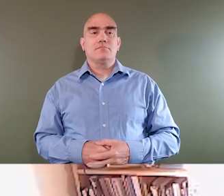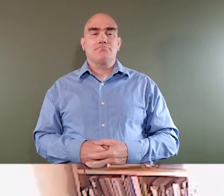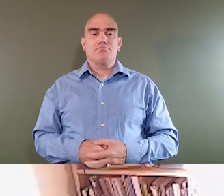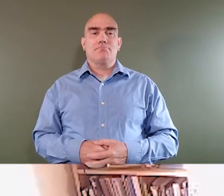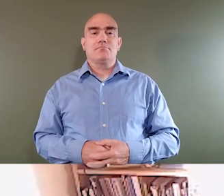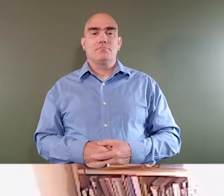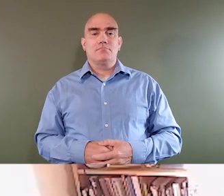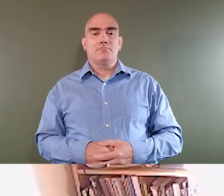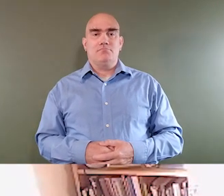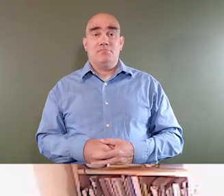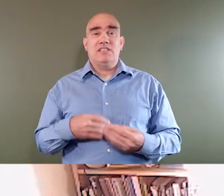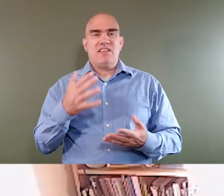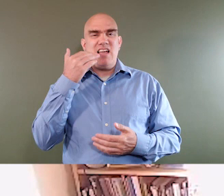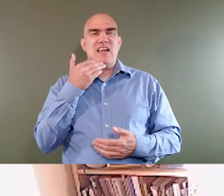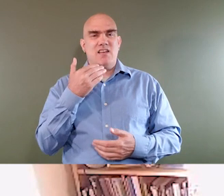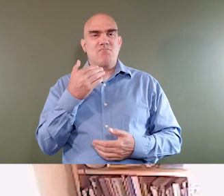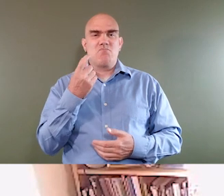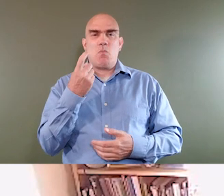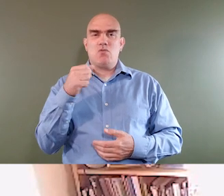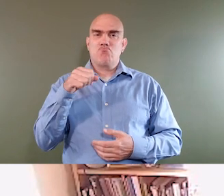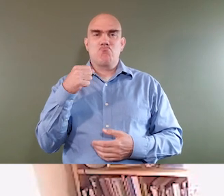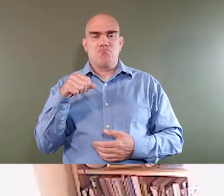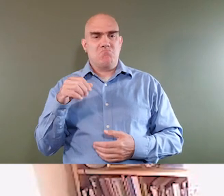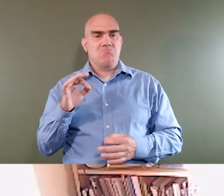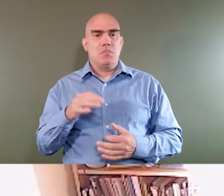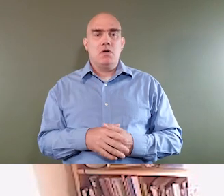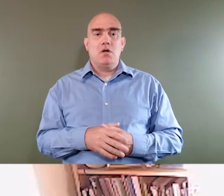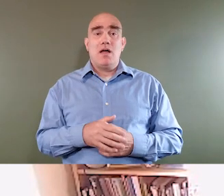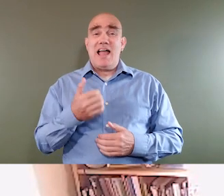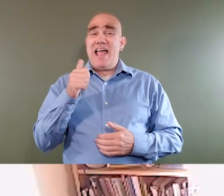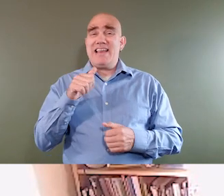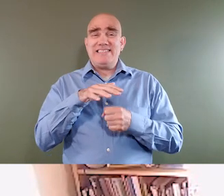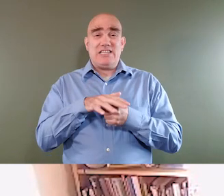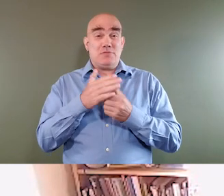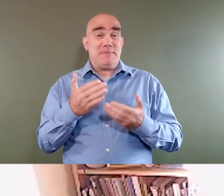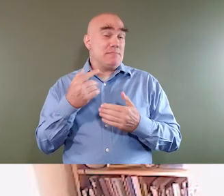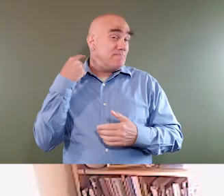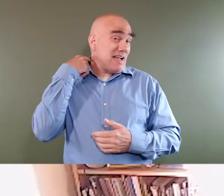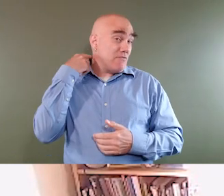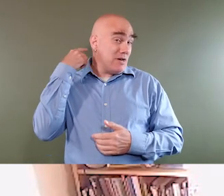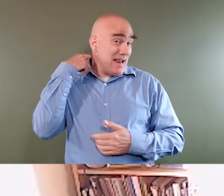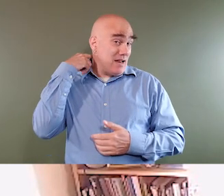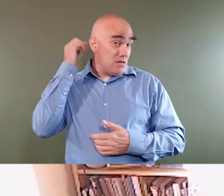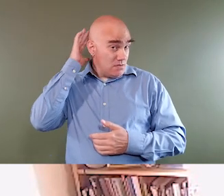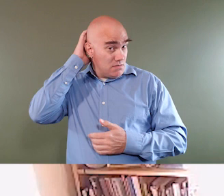Give the head one more shake here. Release any tension, perhaps in the back of the neck.